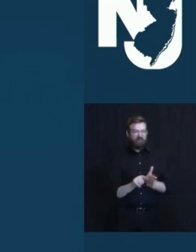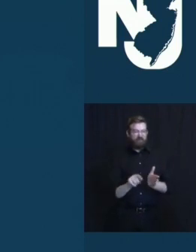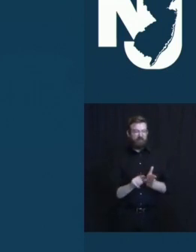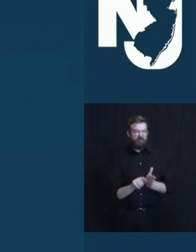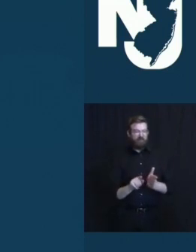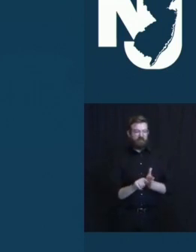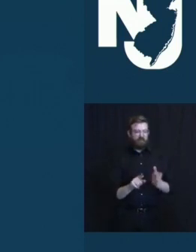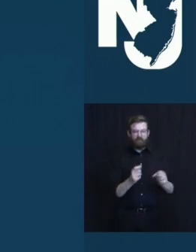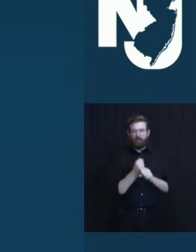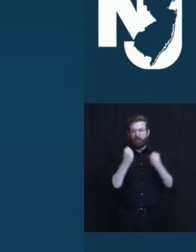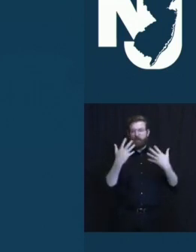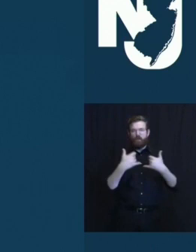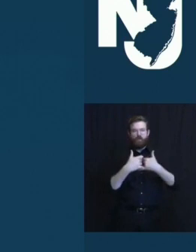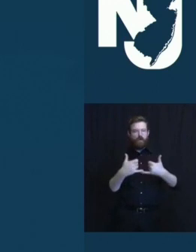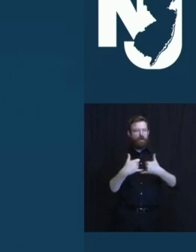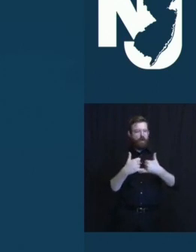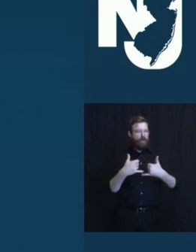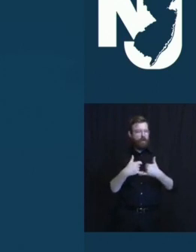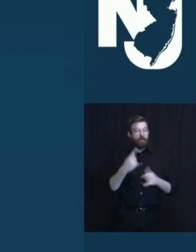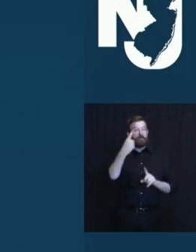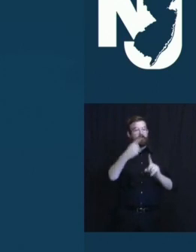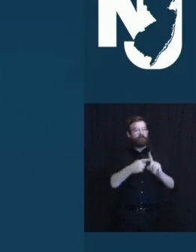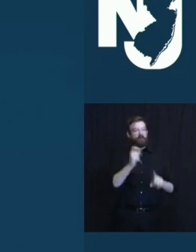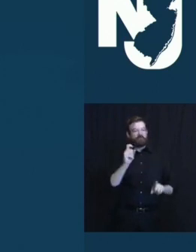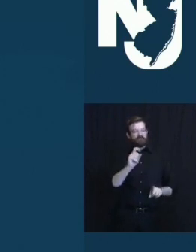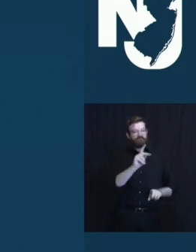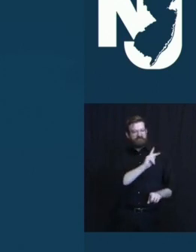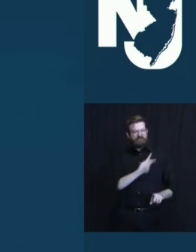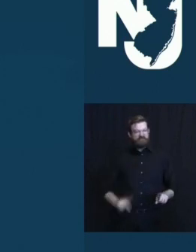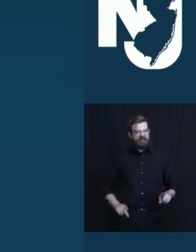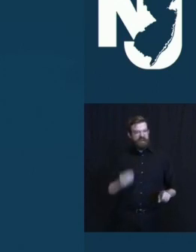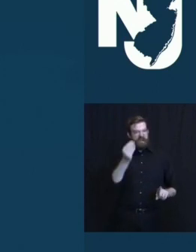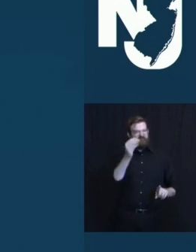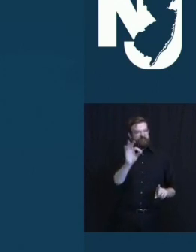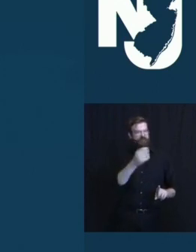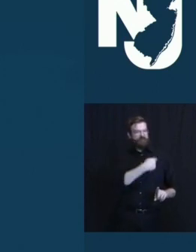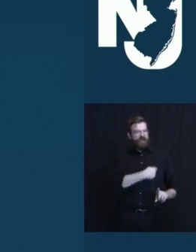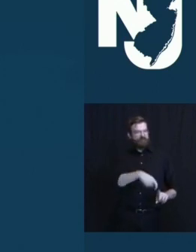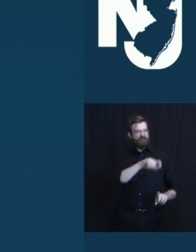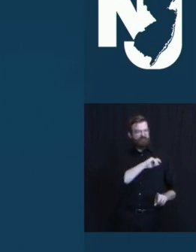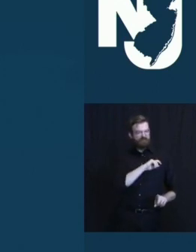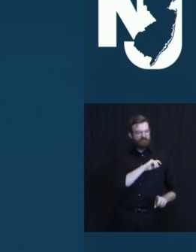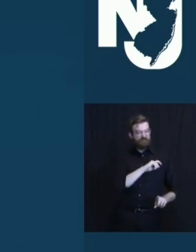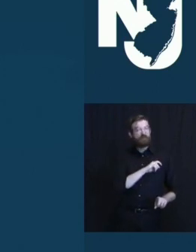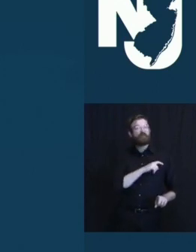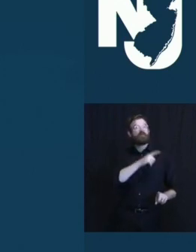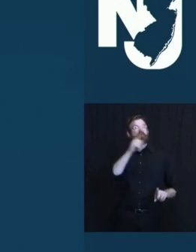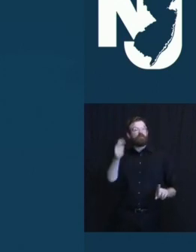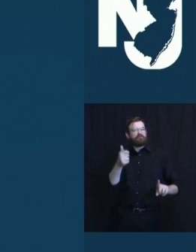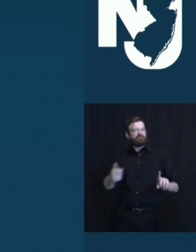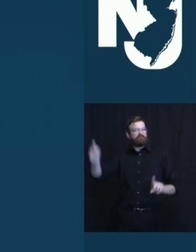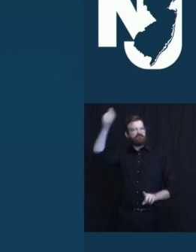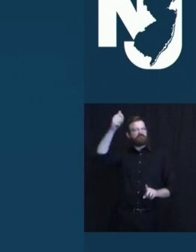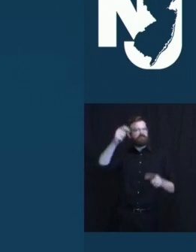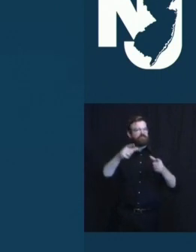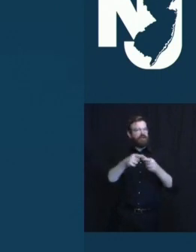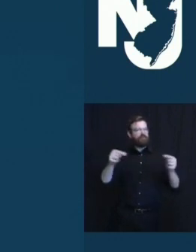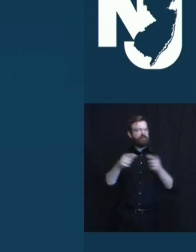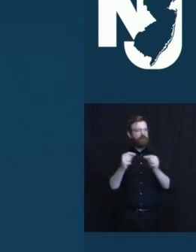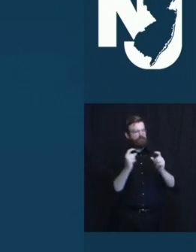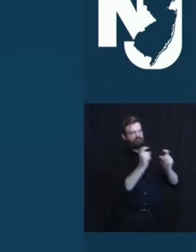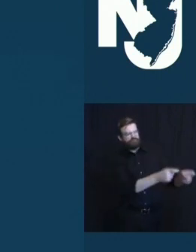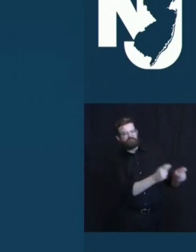the year 2000. He leaves behind his beloved Joanna, with whom I had the great honor of speaking yesterday,